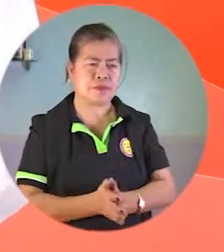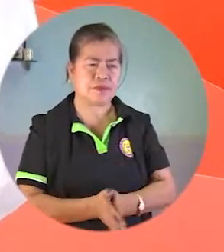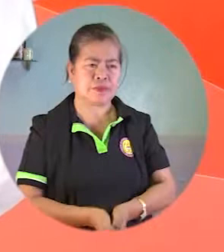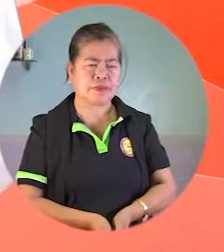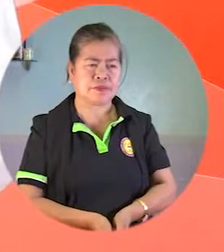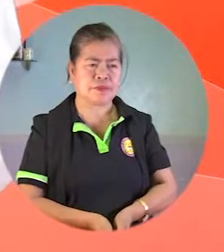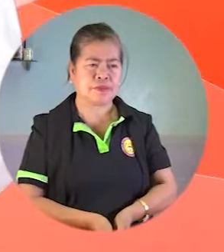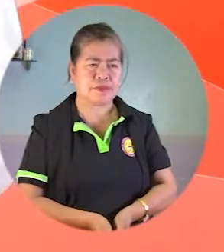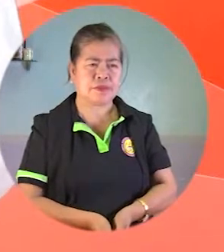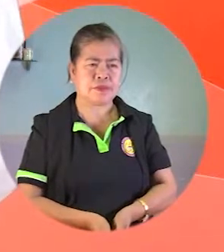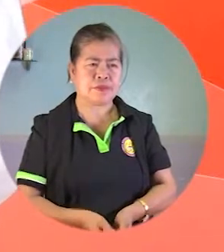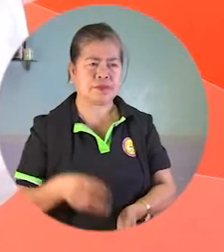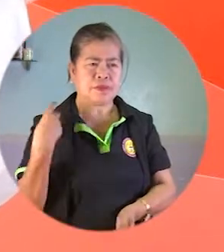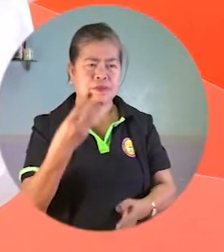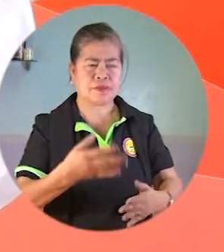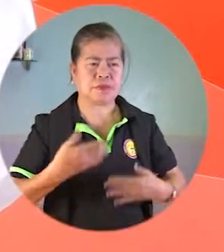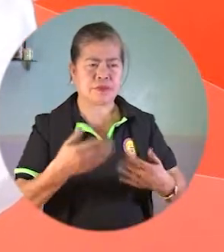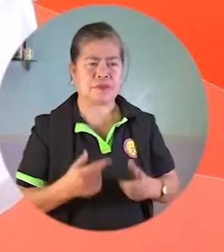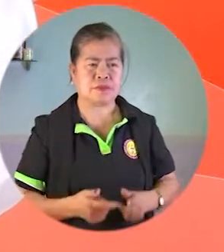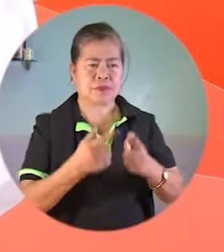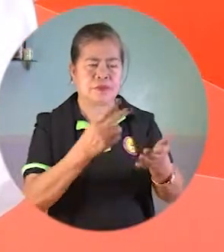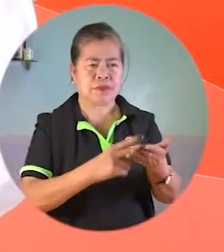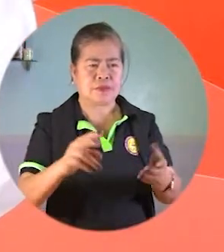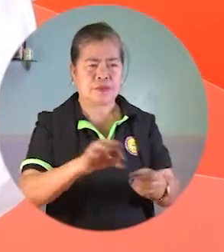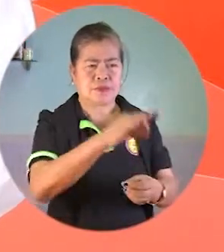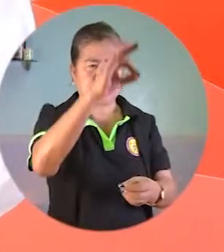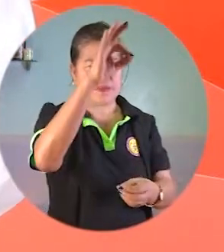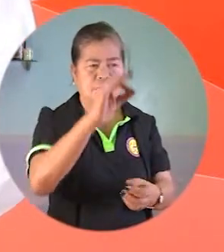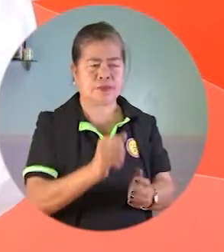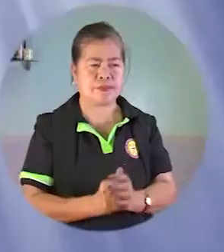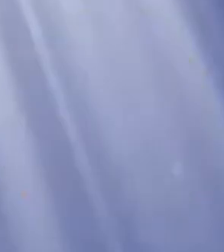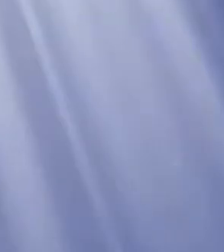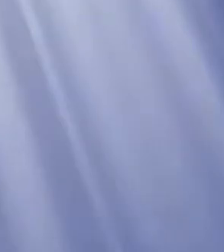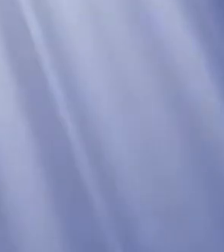www.facebook.com/Paulines Media Center Tacloban/. May we all be filled with the gifts of the Holy Spirit.